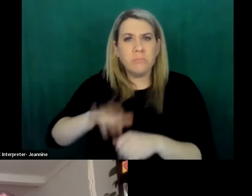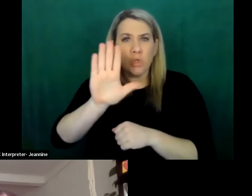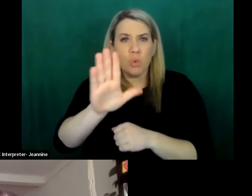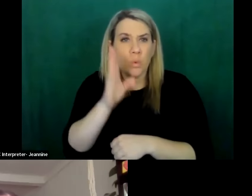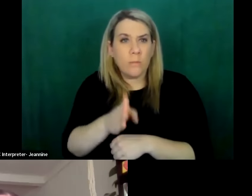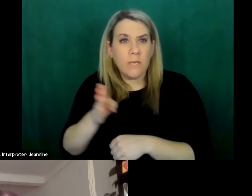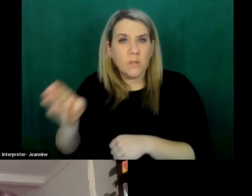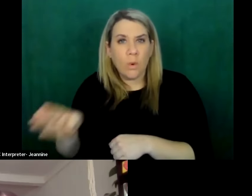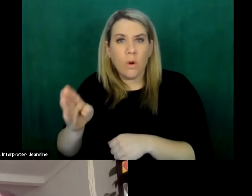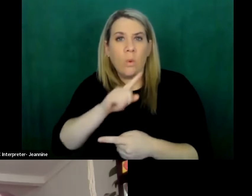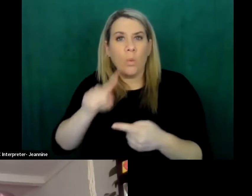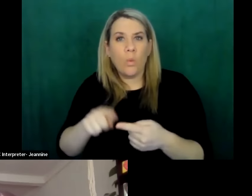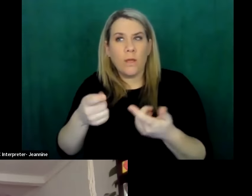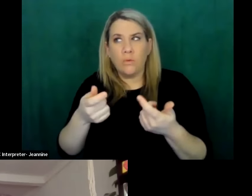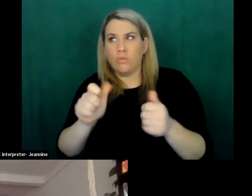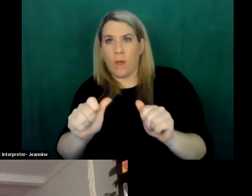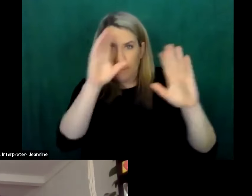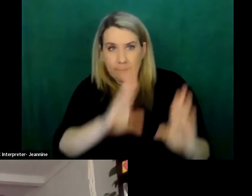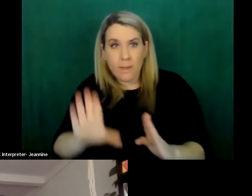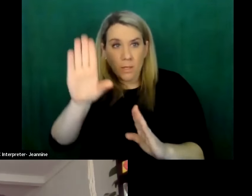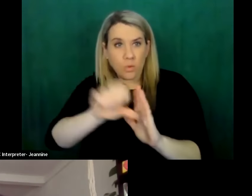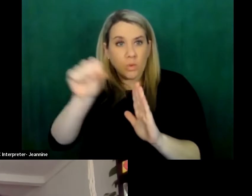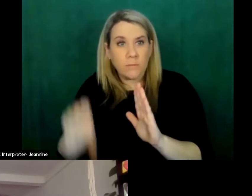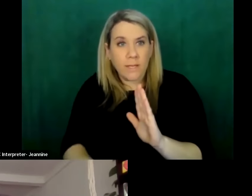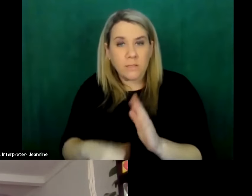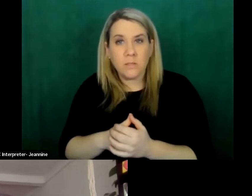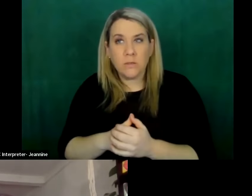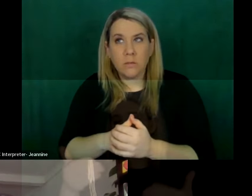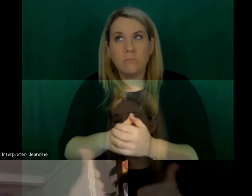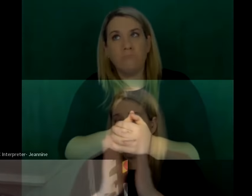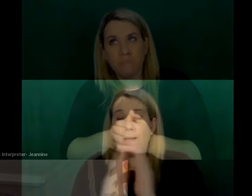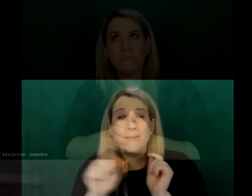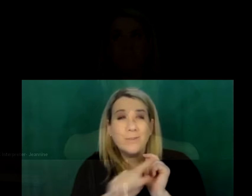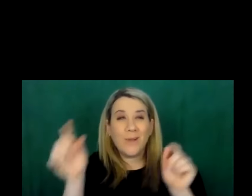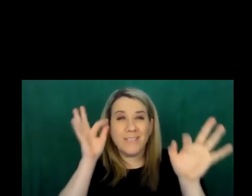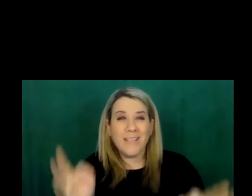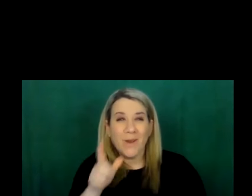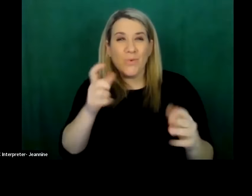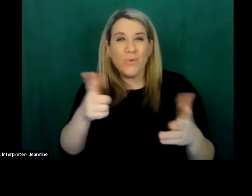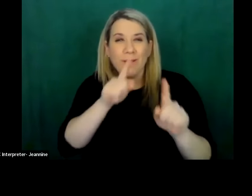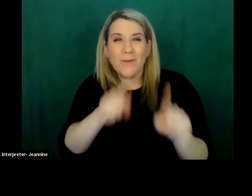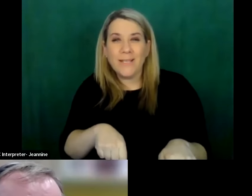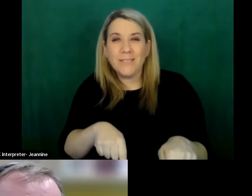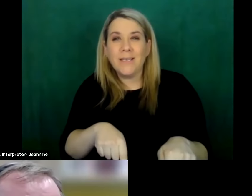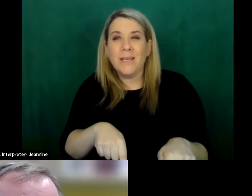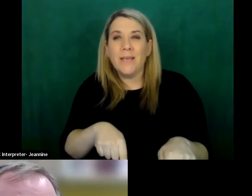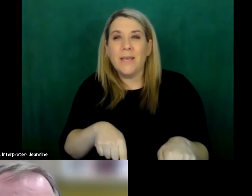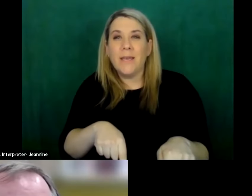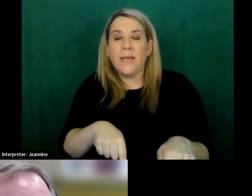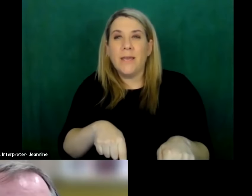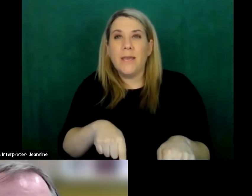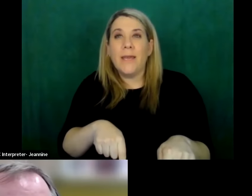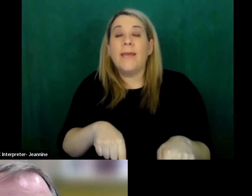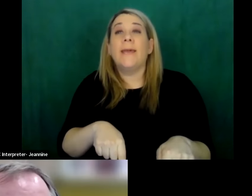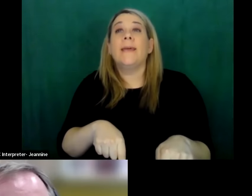as you start to plan out your semester. So logistically, that's how we work. Is there an aggregated data feedback loop